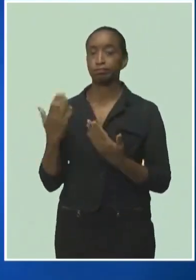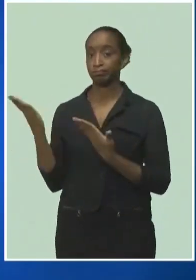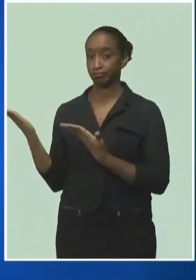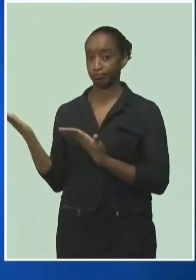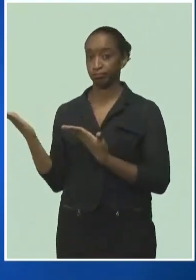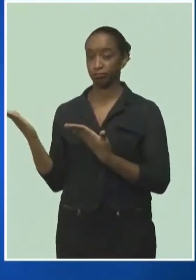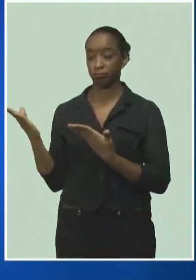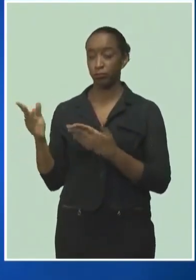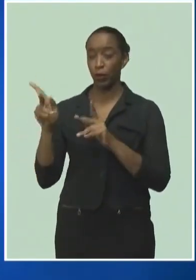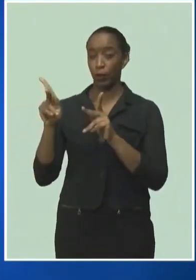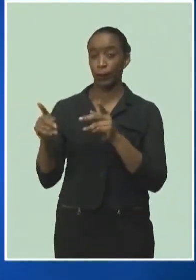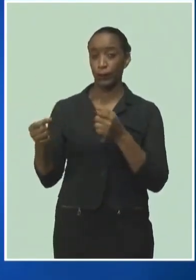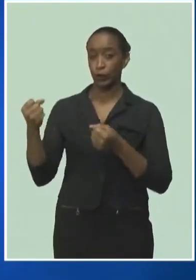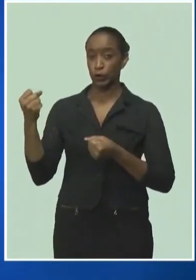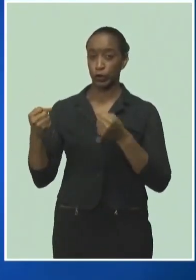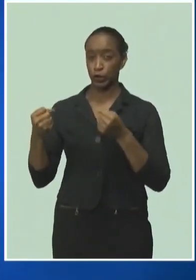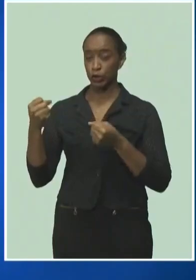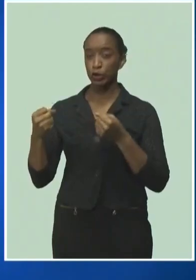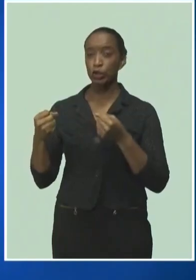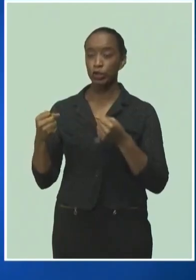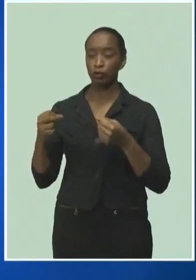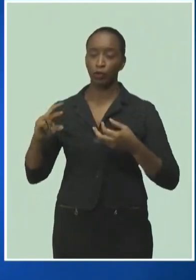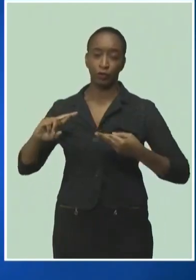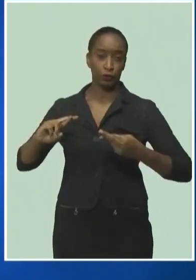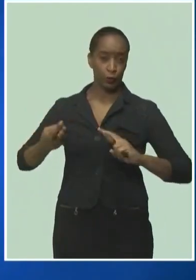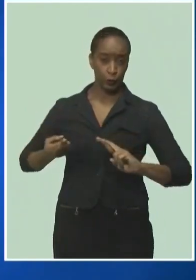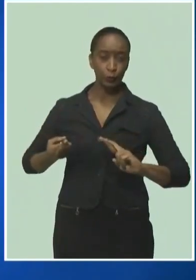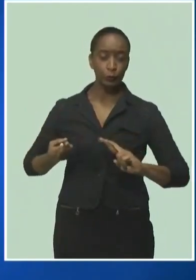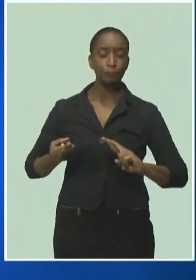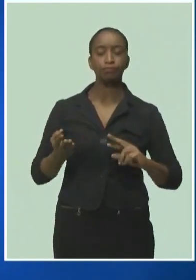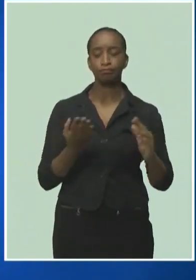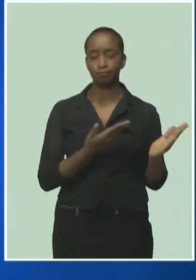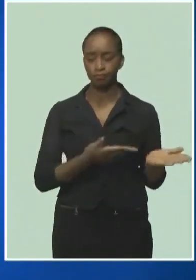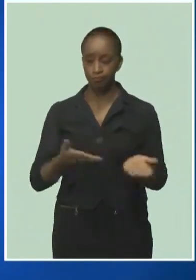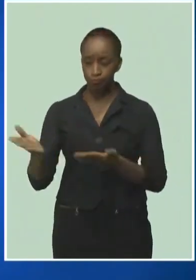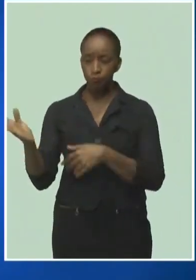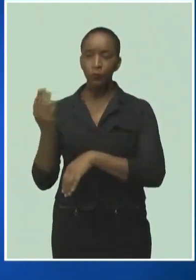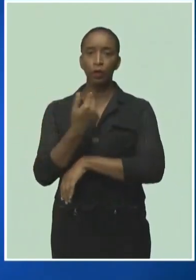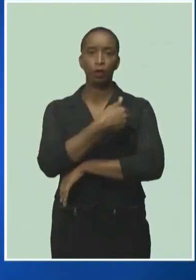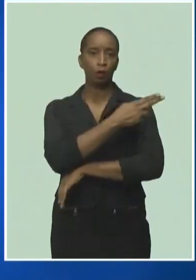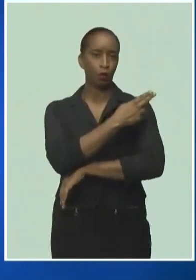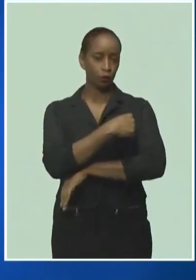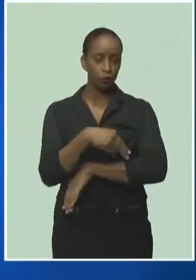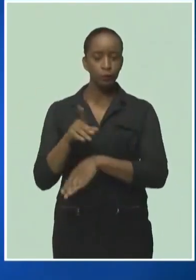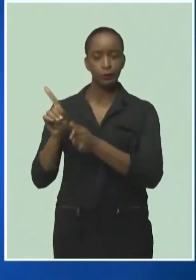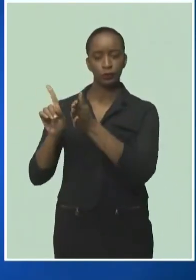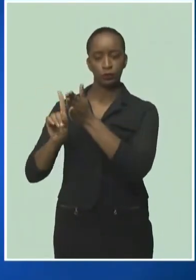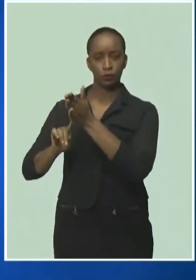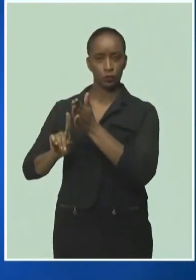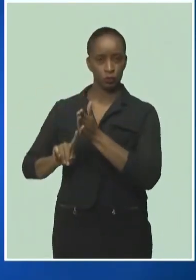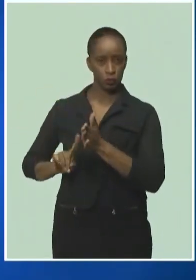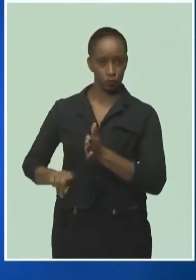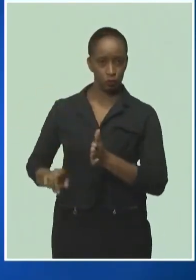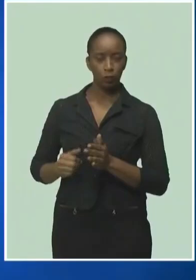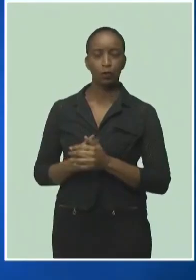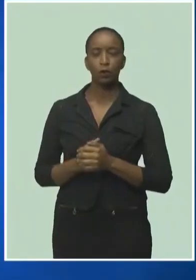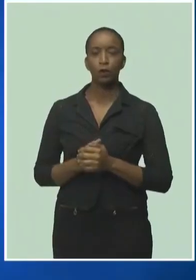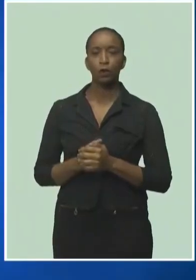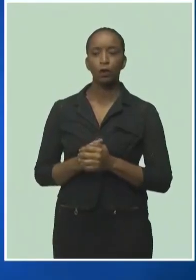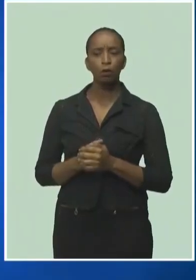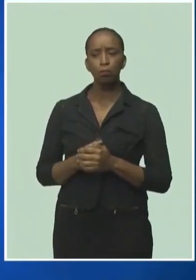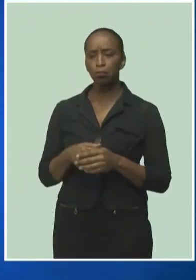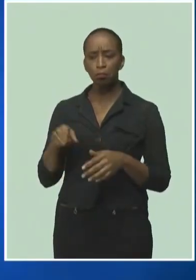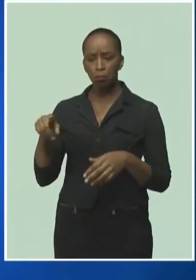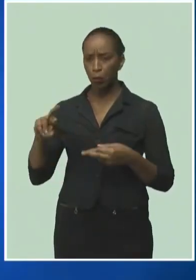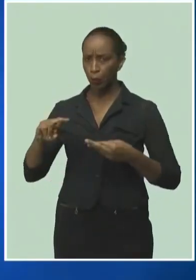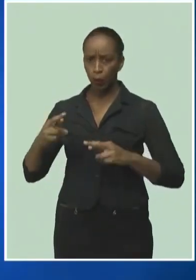vehicle overturned along the roadway. The driver was taken to the Queen Elizabeth Hospital for medical attention, but the extent of the injuries